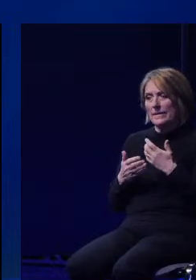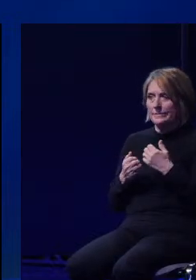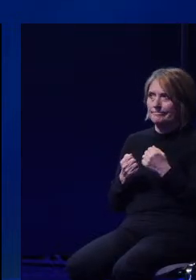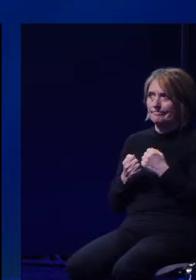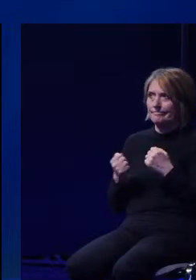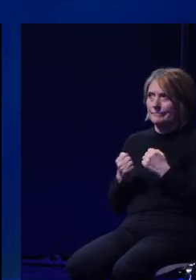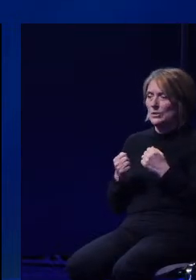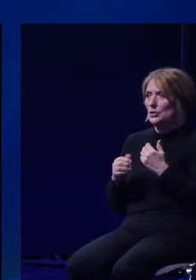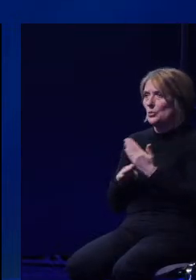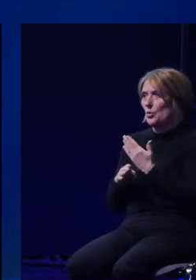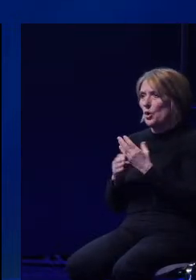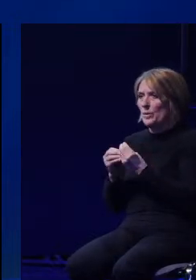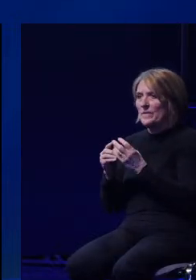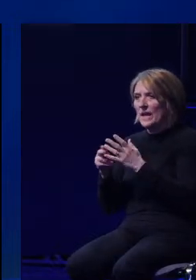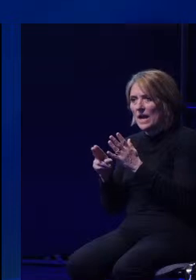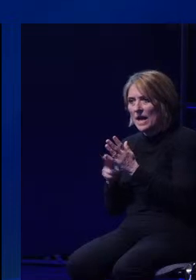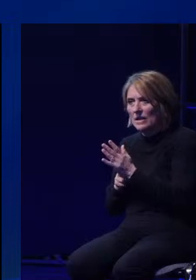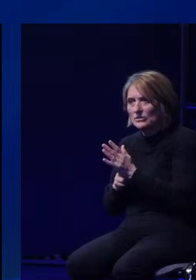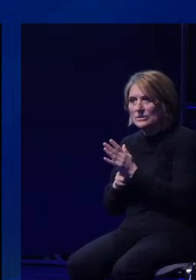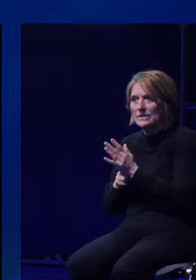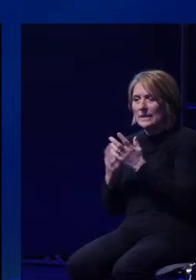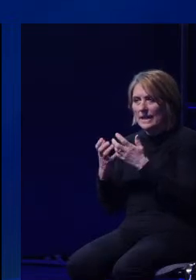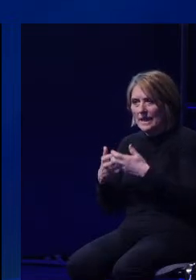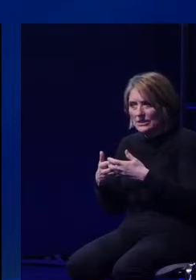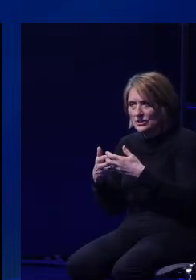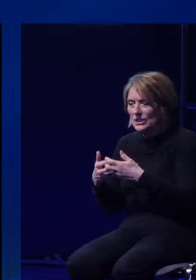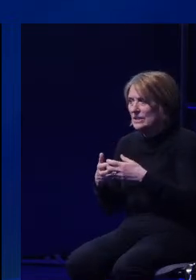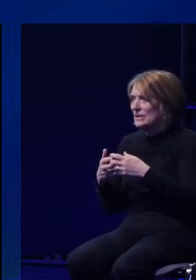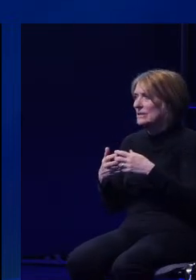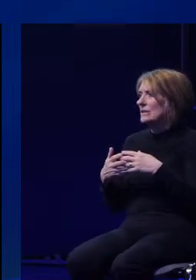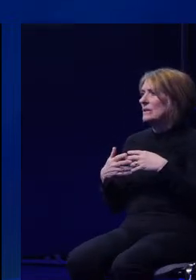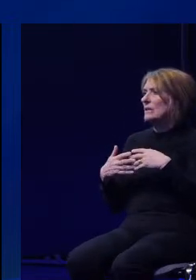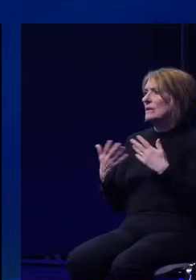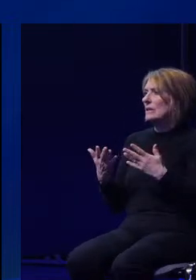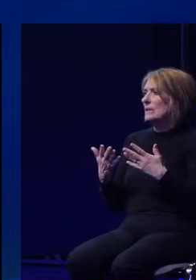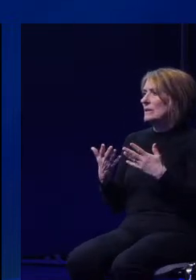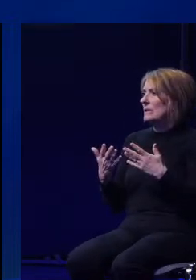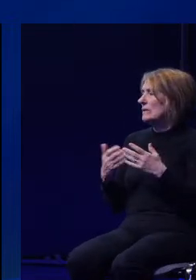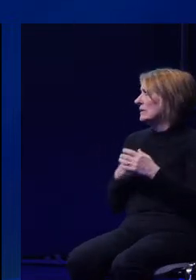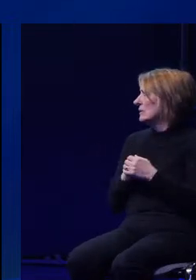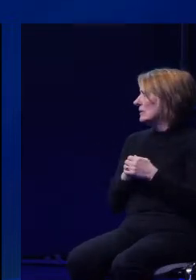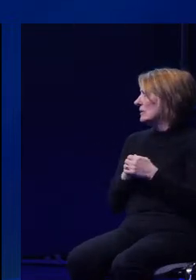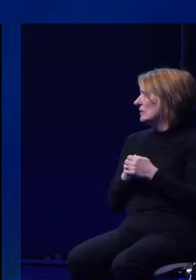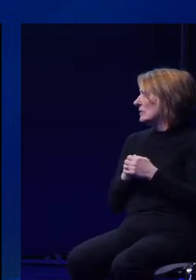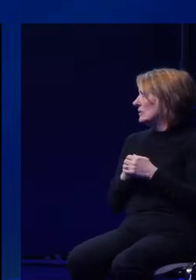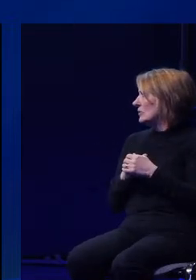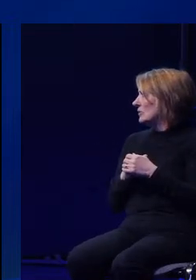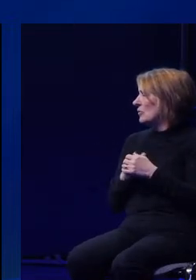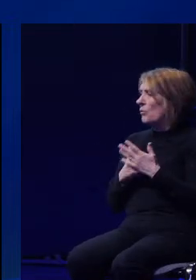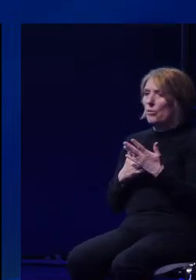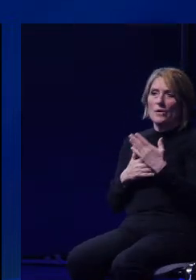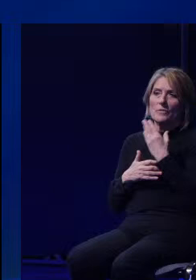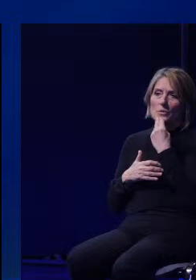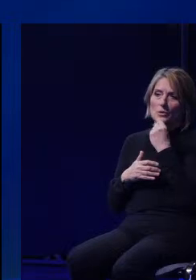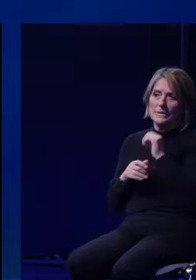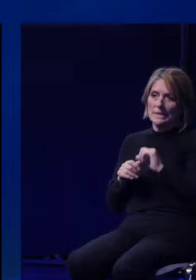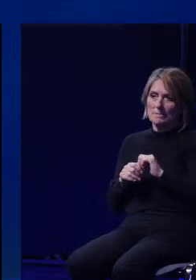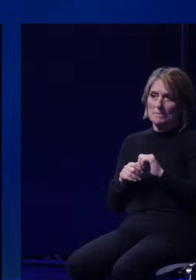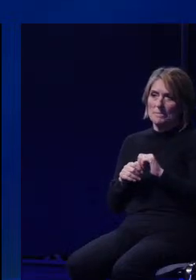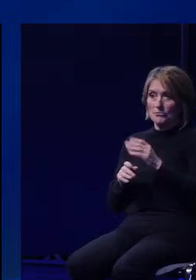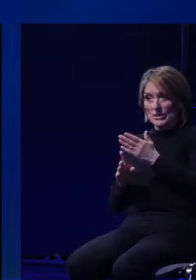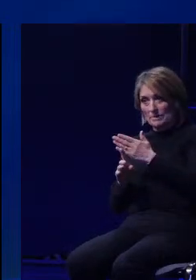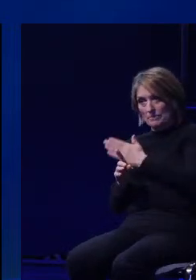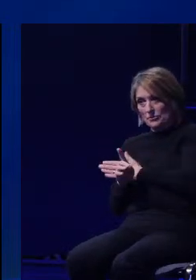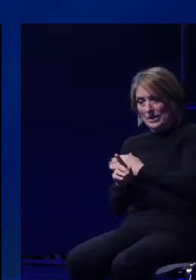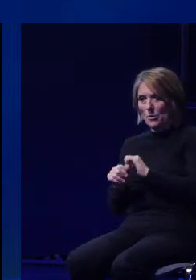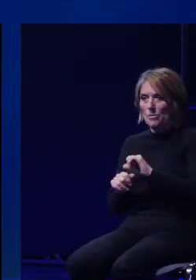Engine in VFX, because you will likely want to use Unreal Engine and previs if you're also going to use it in post. That makes a